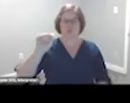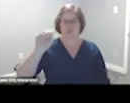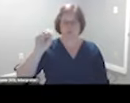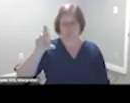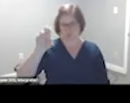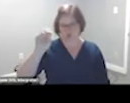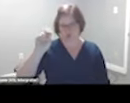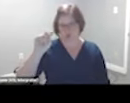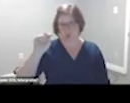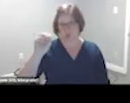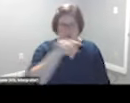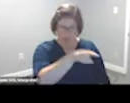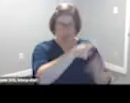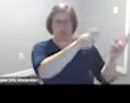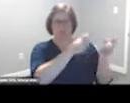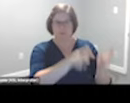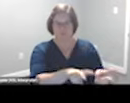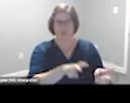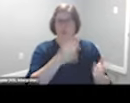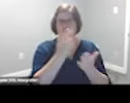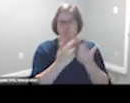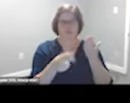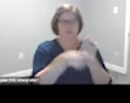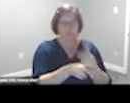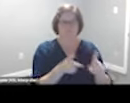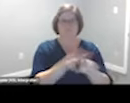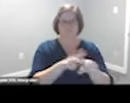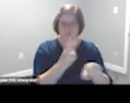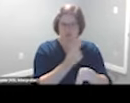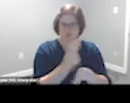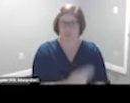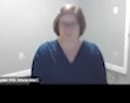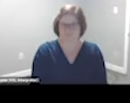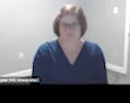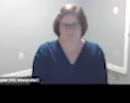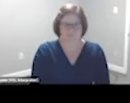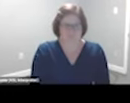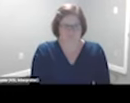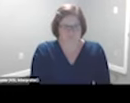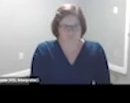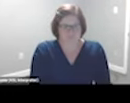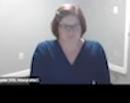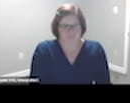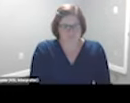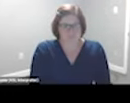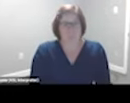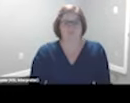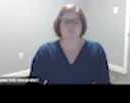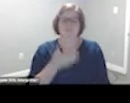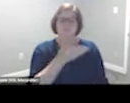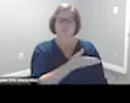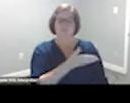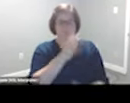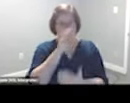our resources and are using them in some of their stargazing evenings. Okay. So what I've got a picture of here is one